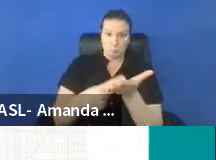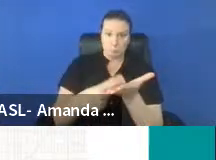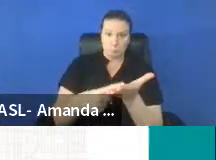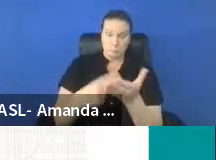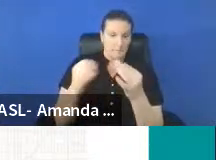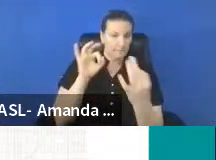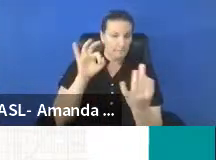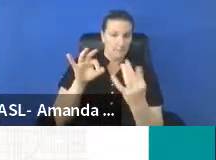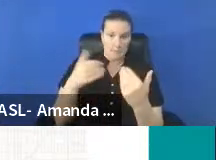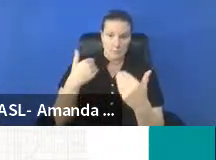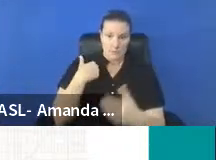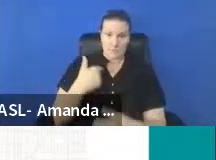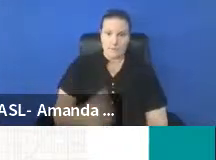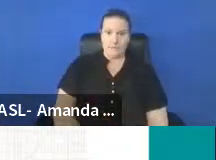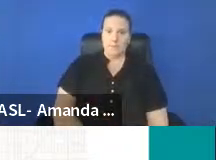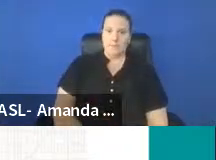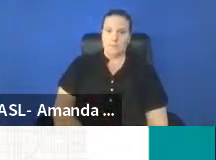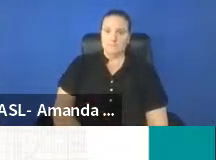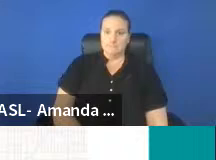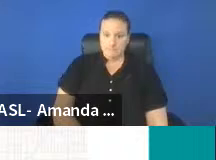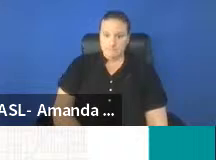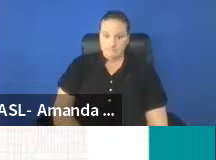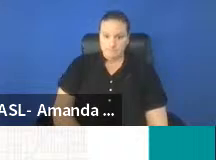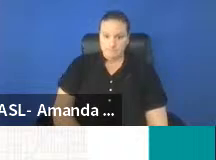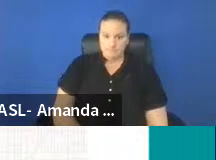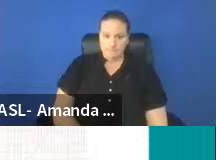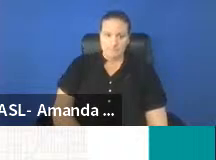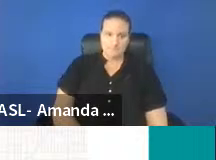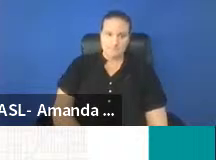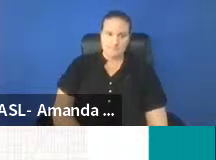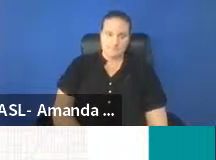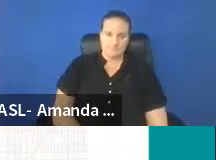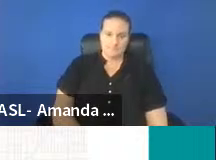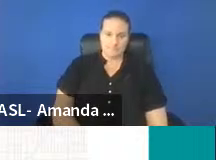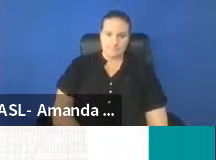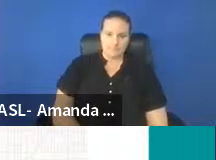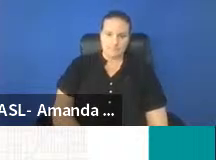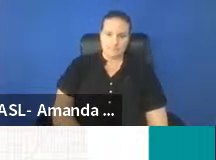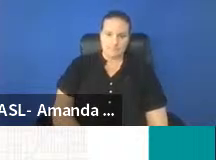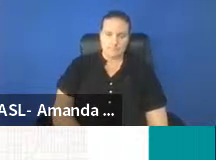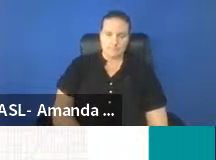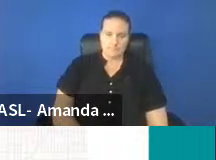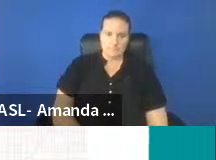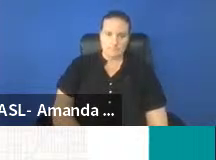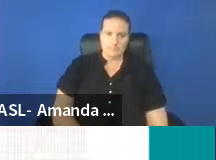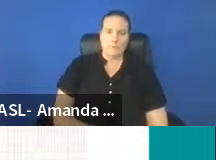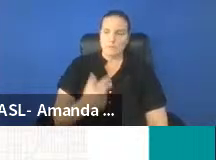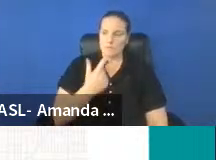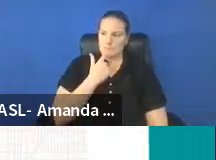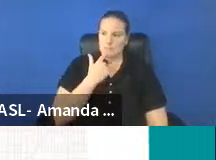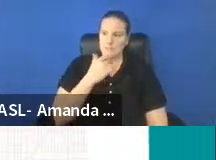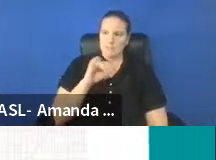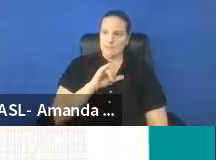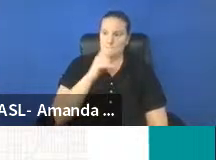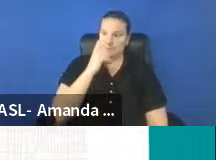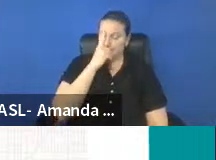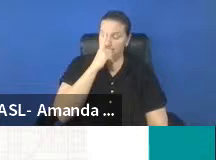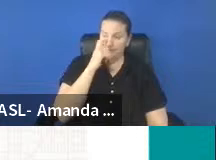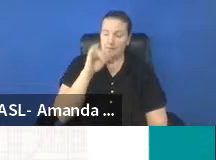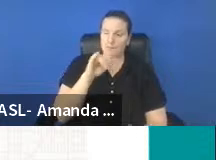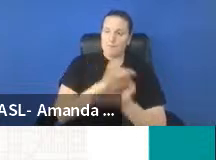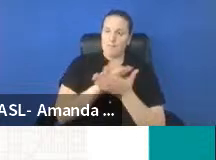feedback that you might have as well. Yeah, thanks. I would first echo that it would be nice to have